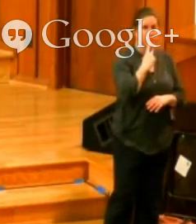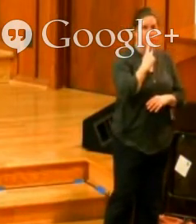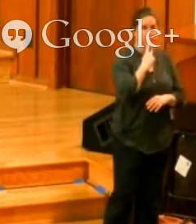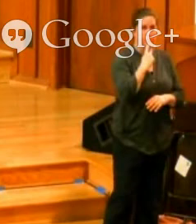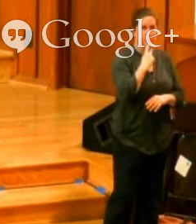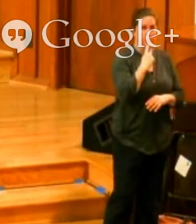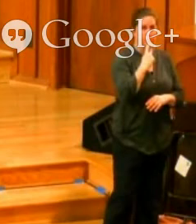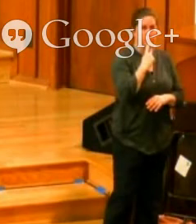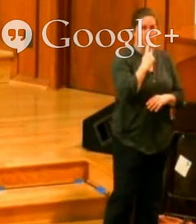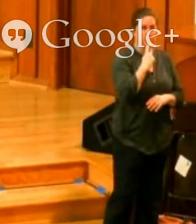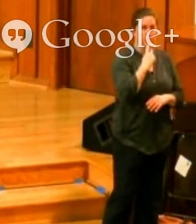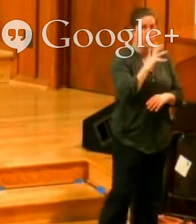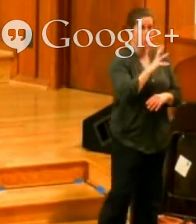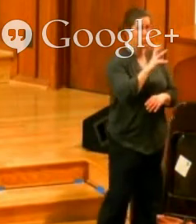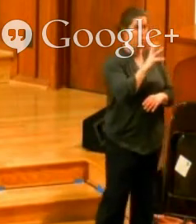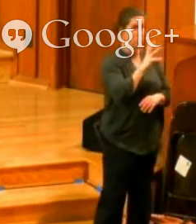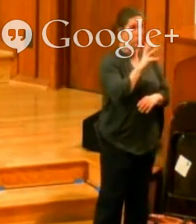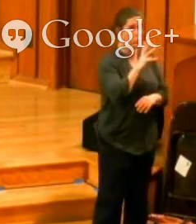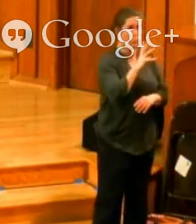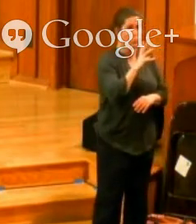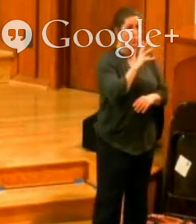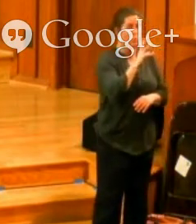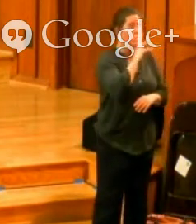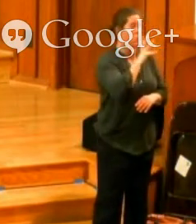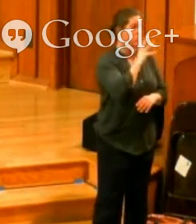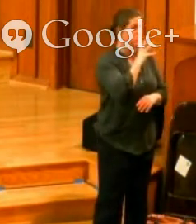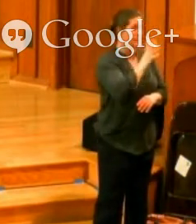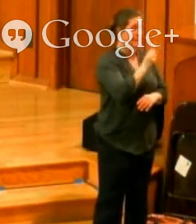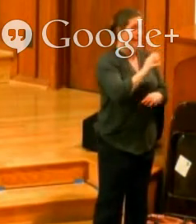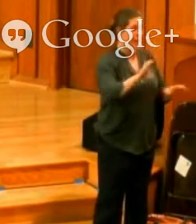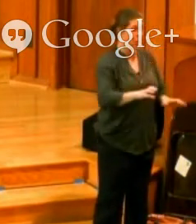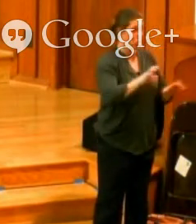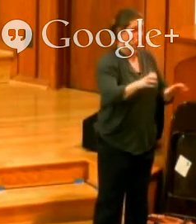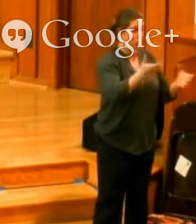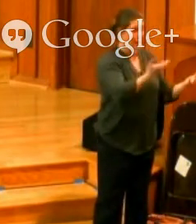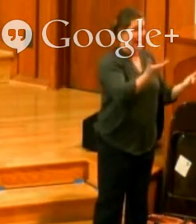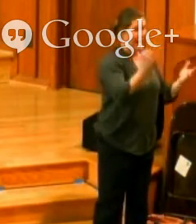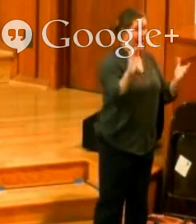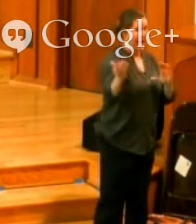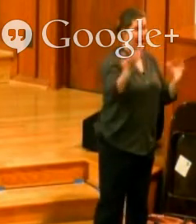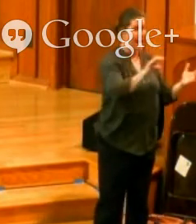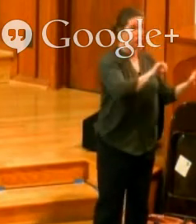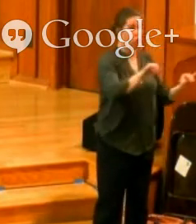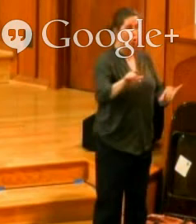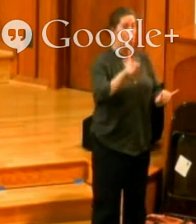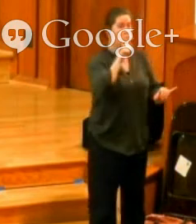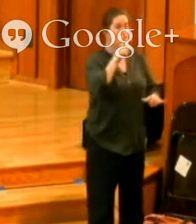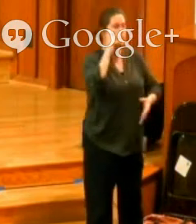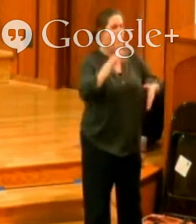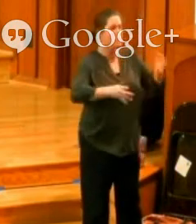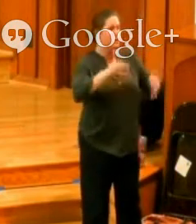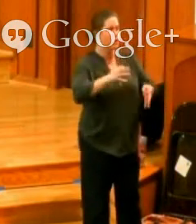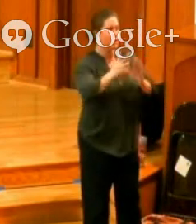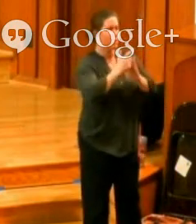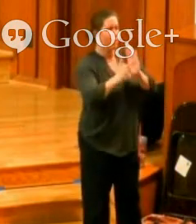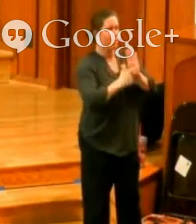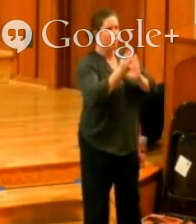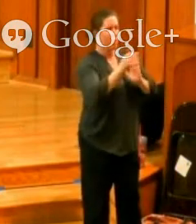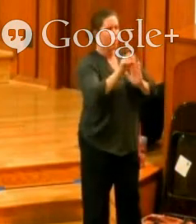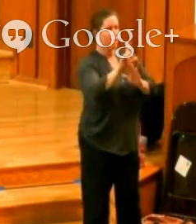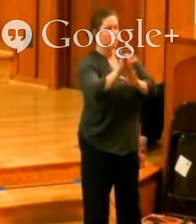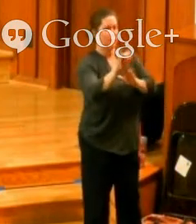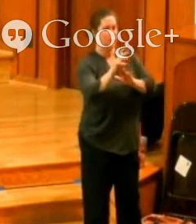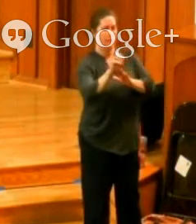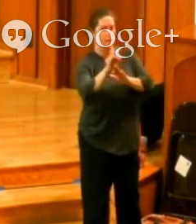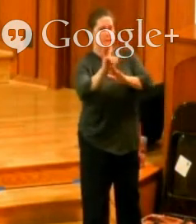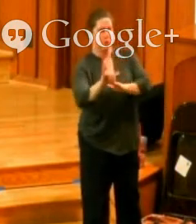and so do as those who will be judged by the what? Law of liberty. Now, this is an important statement. Judged